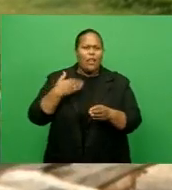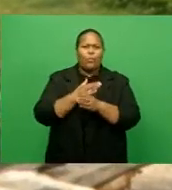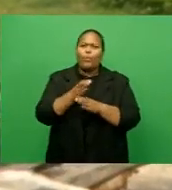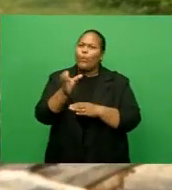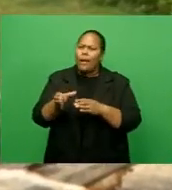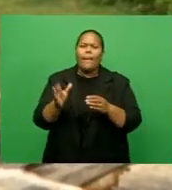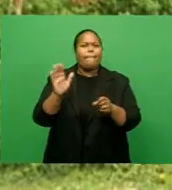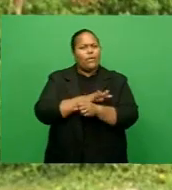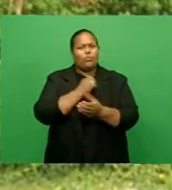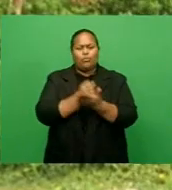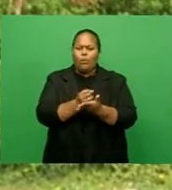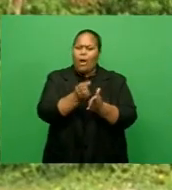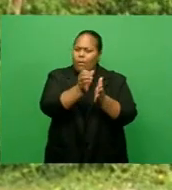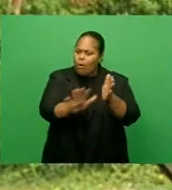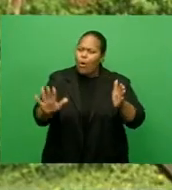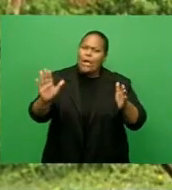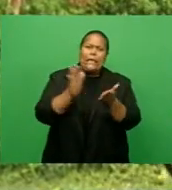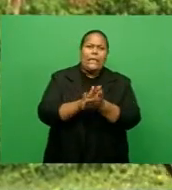all times.